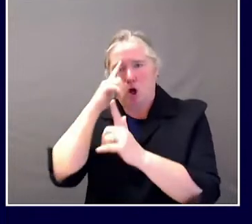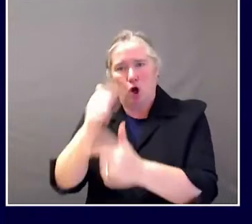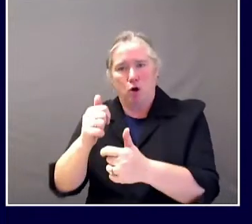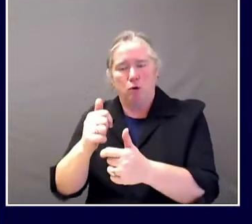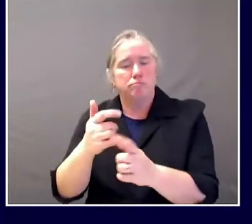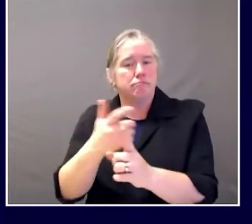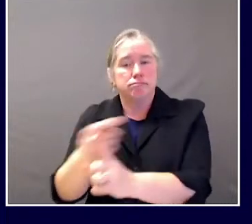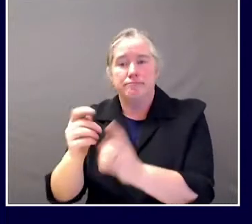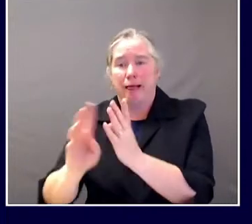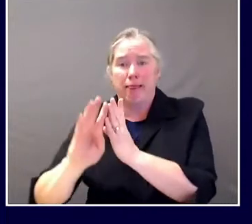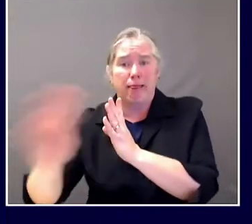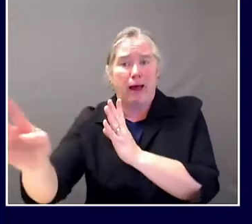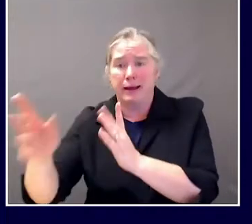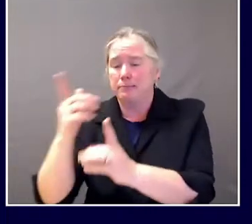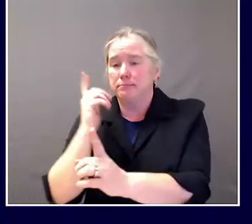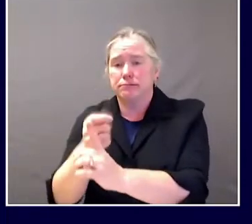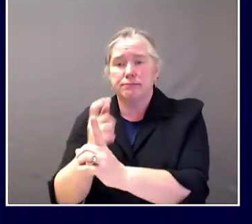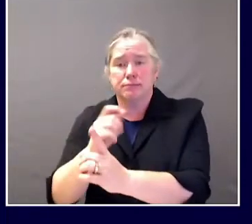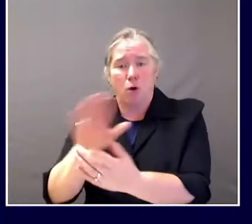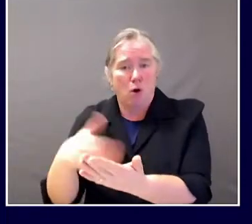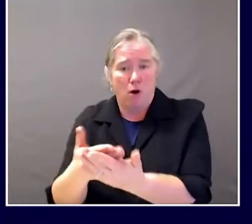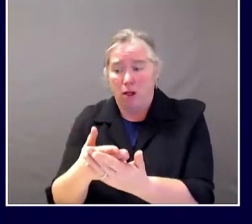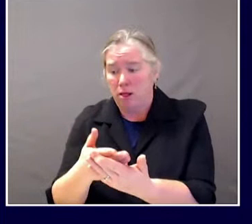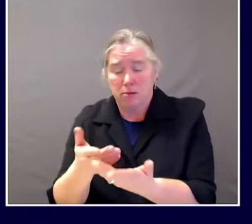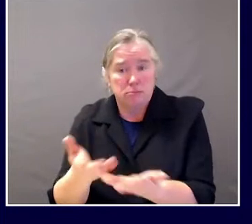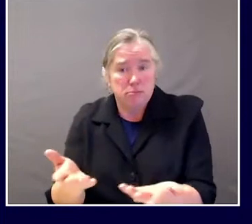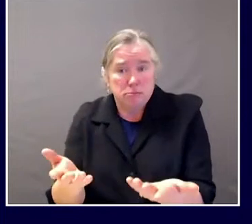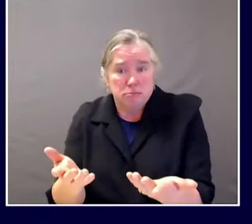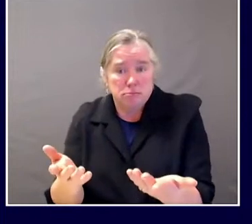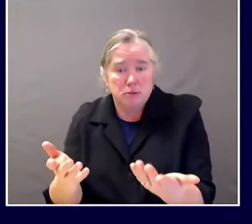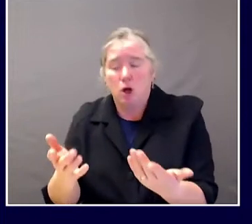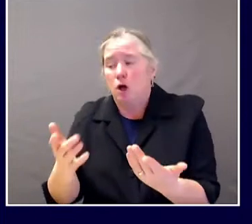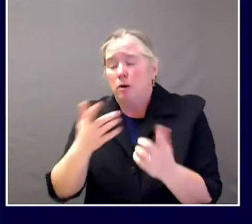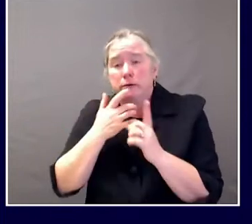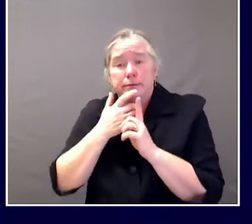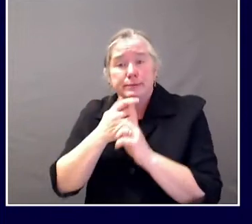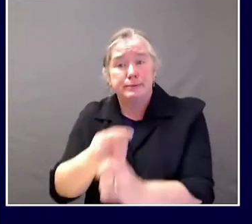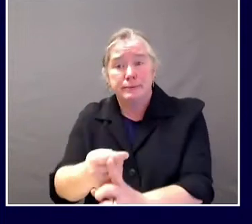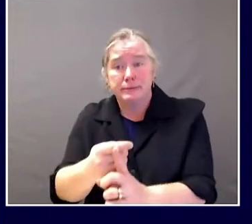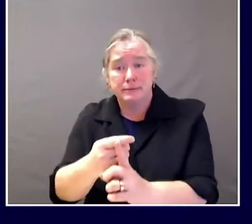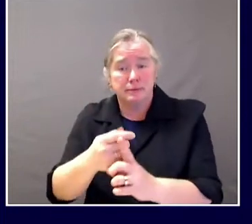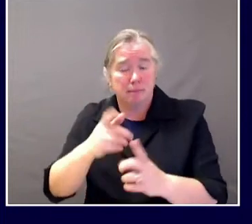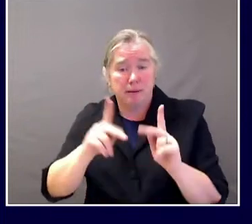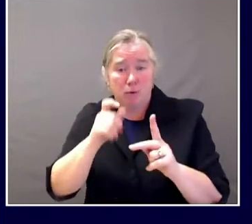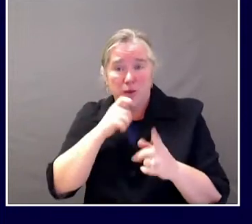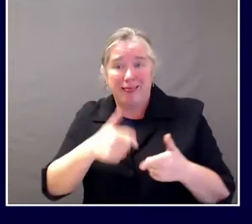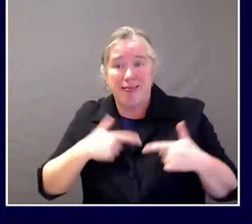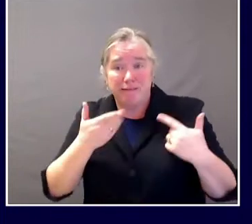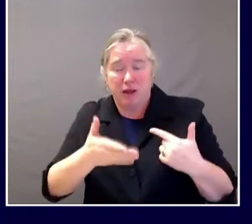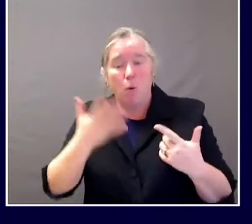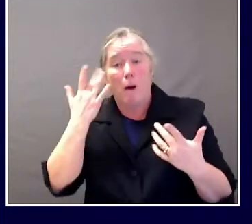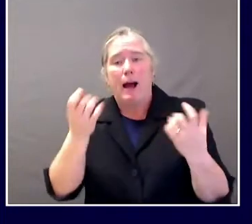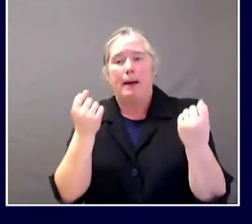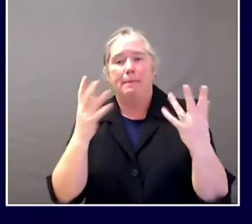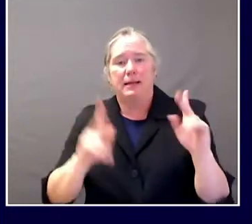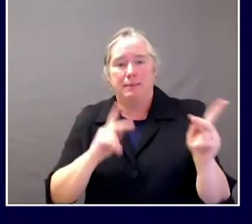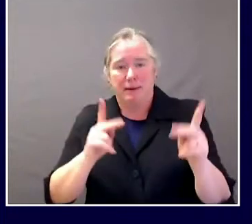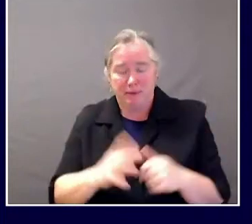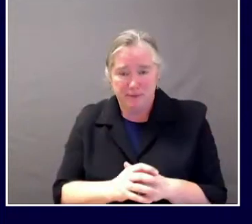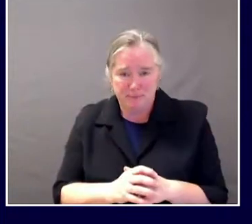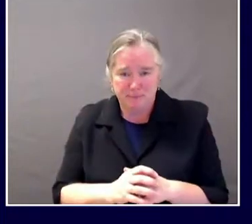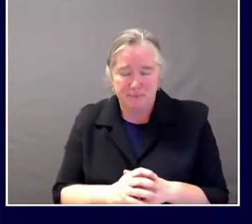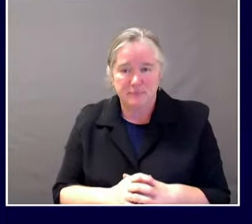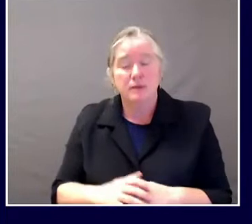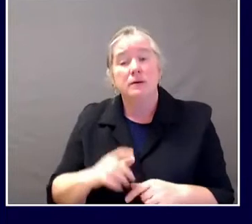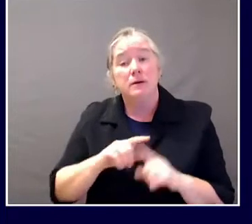people in those major metropolitan areas. Because we could probably have moved a little bit more quickly. But velocity is not and has